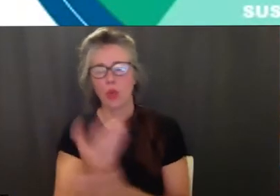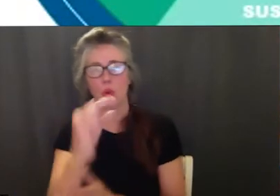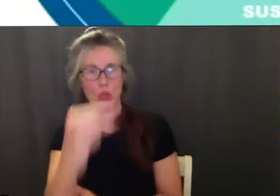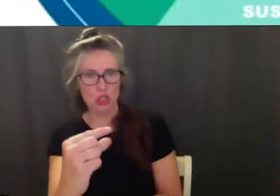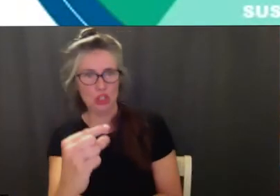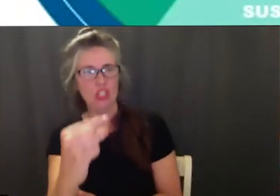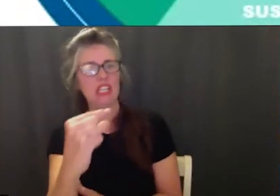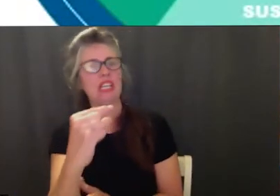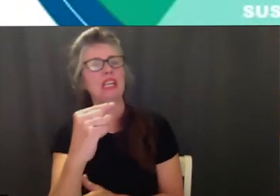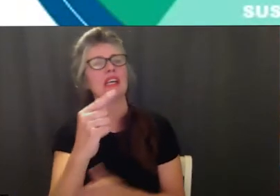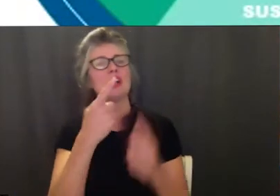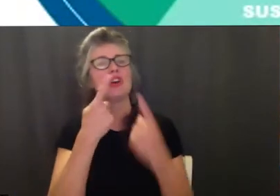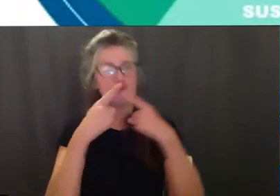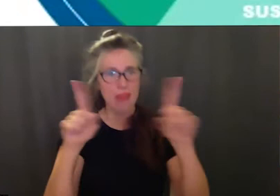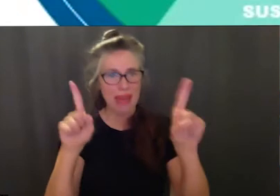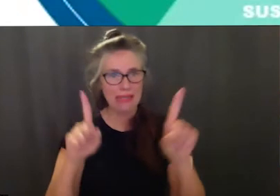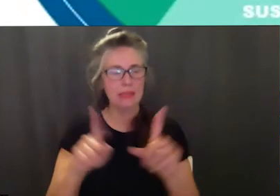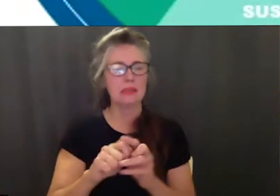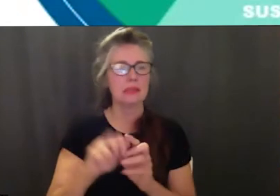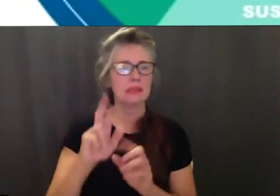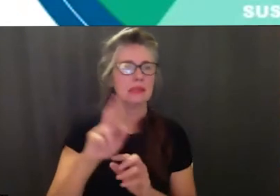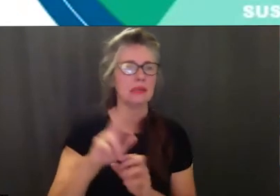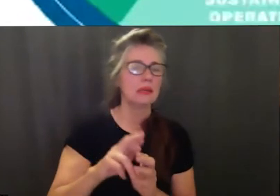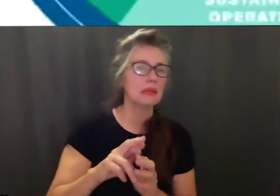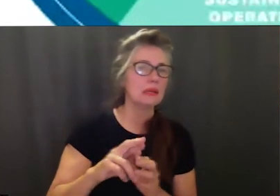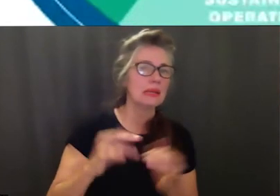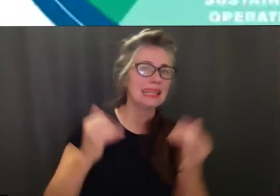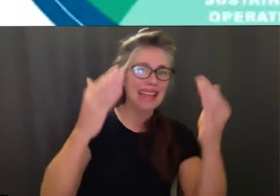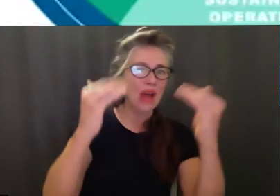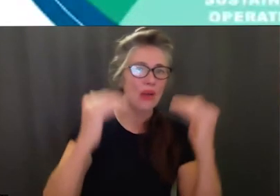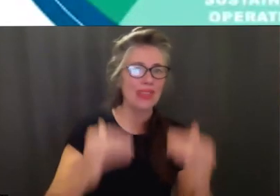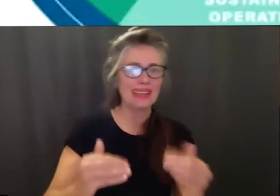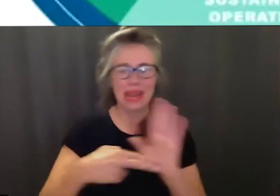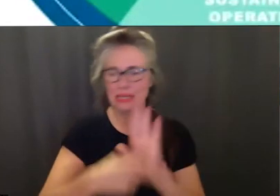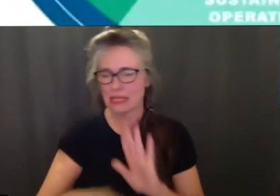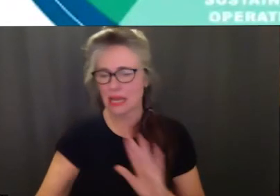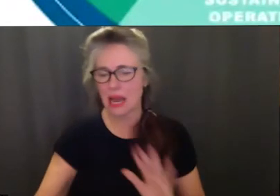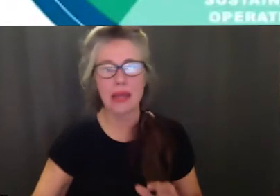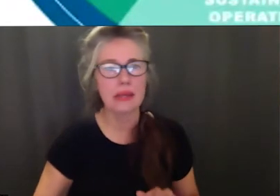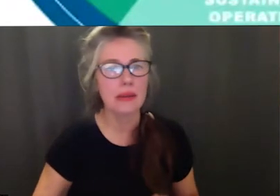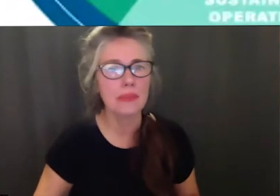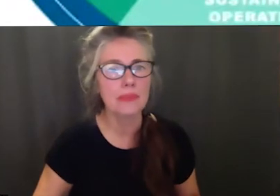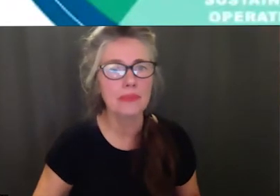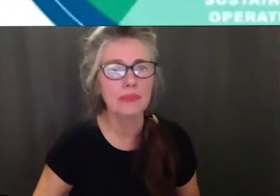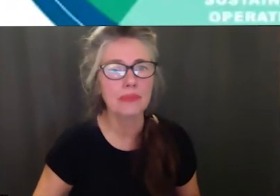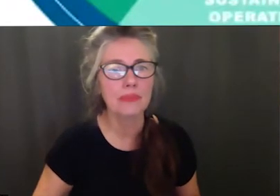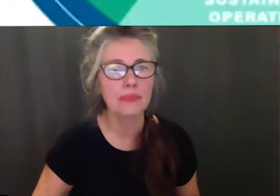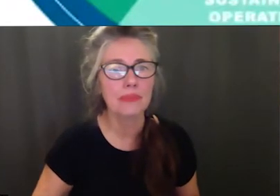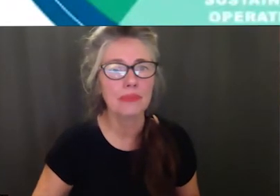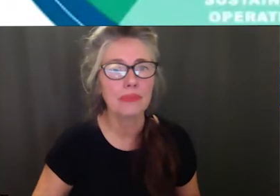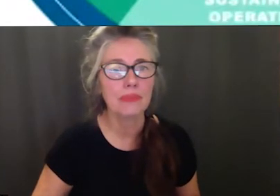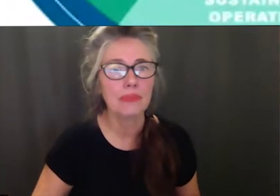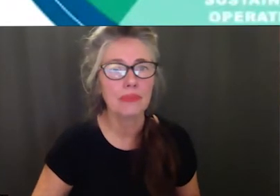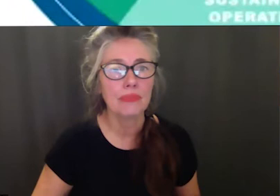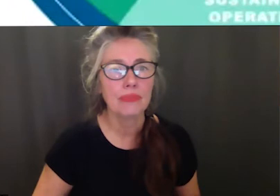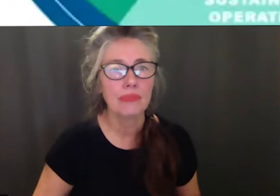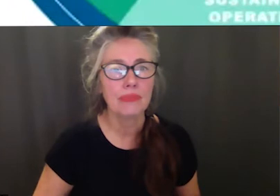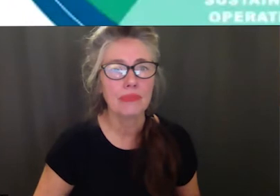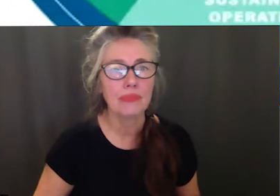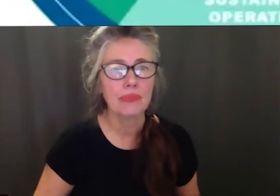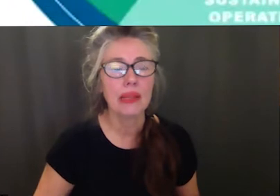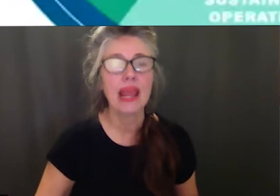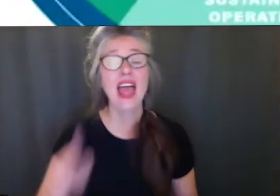with our anchor graphic. Next slide. And I will quickly go to this one, which highlights the student at the center